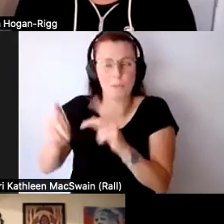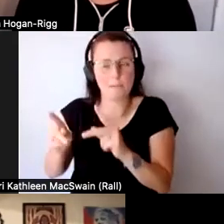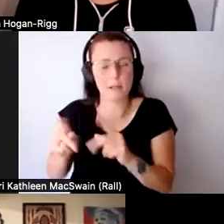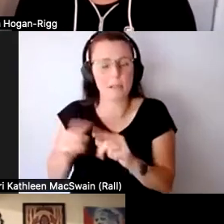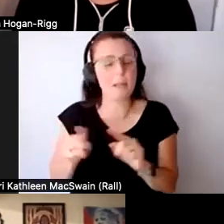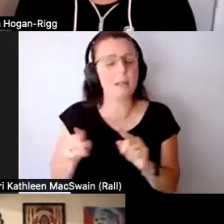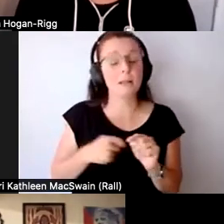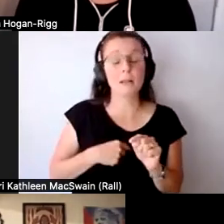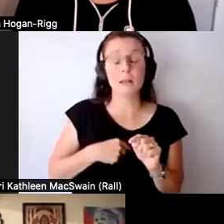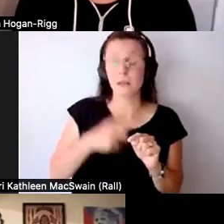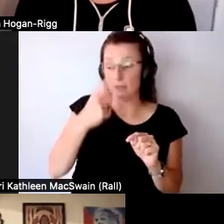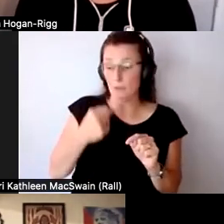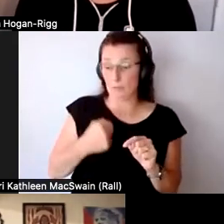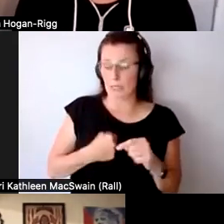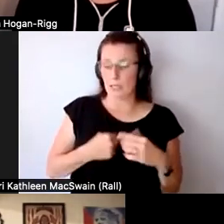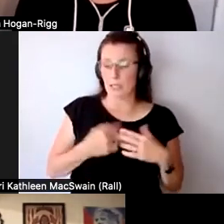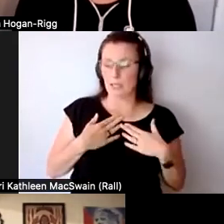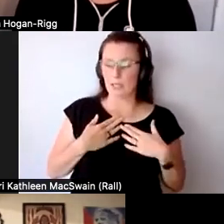up and